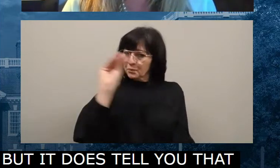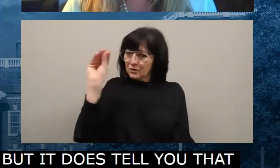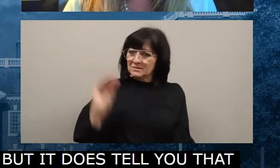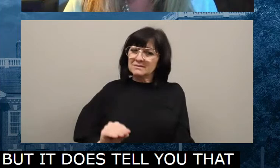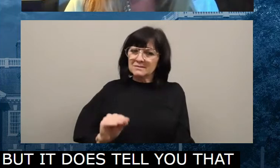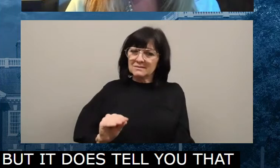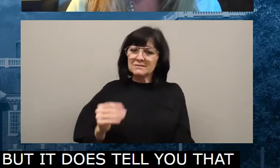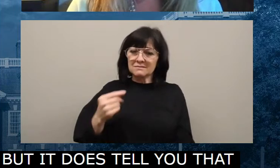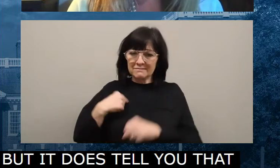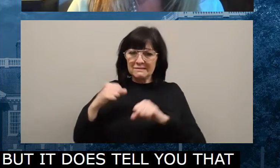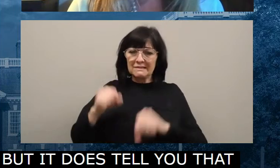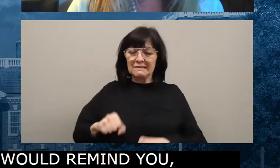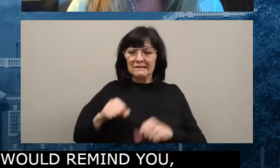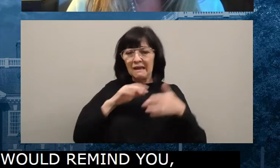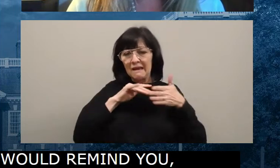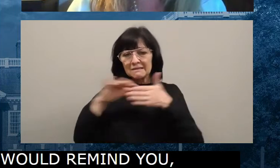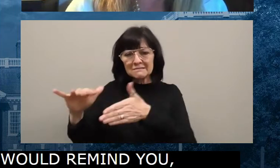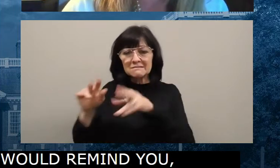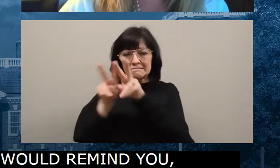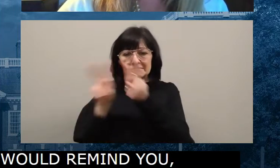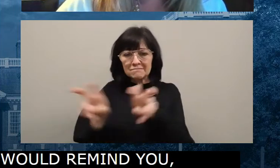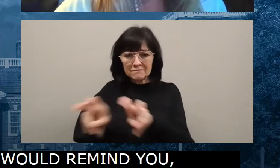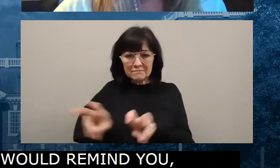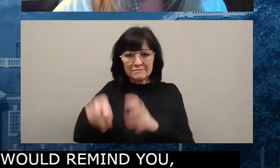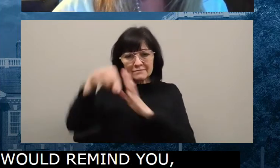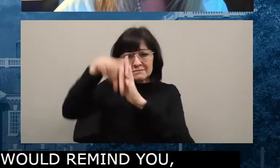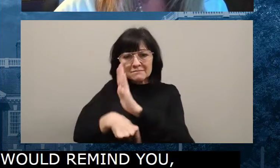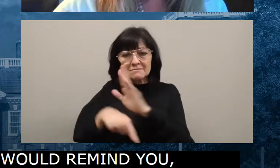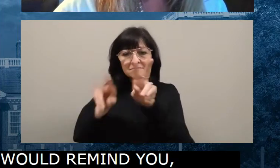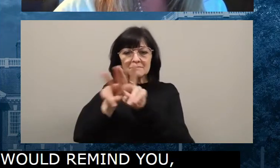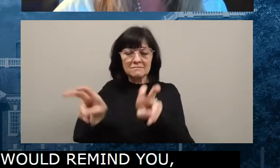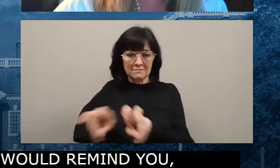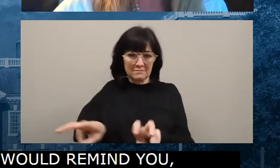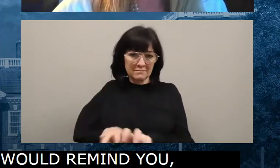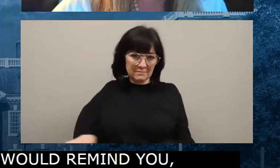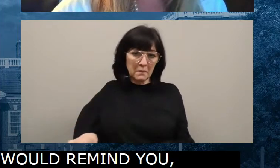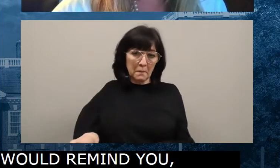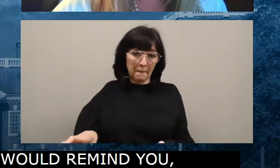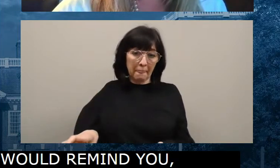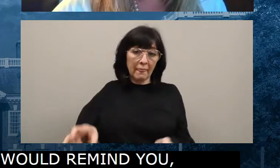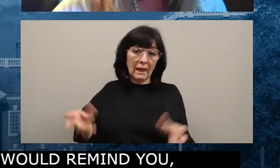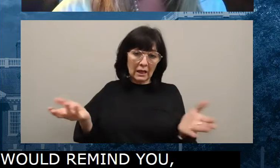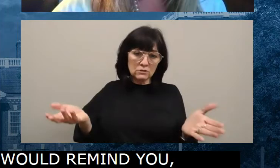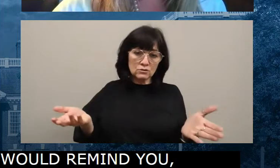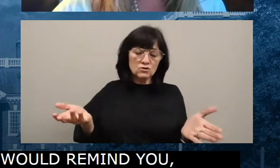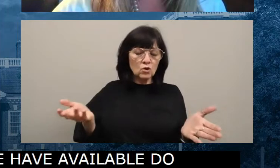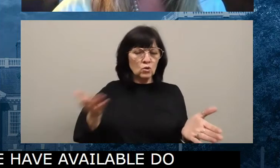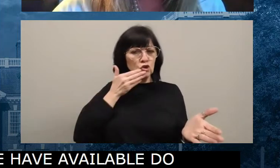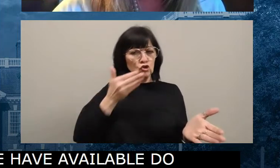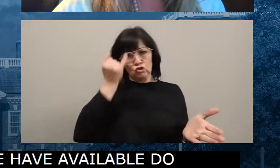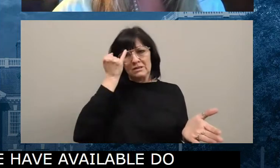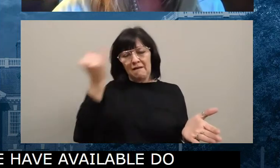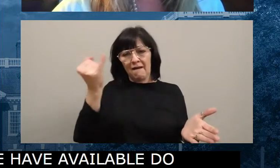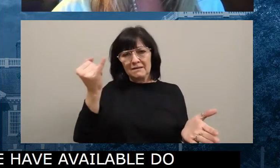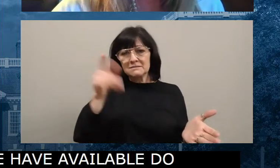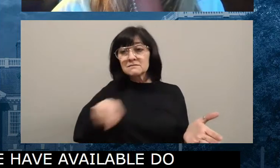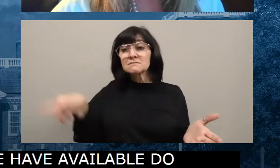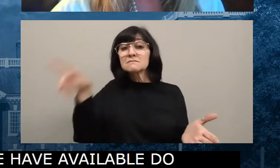do protect against these variant strains. So this does provide an extra incentive to be vaccinated.